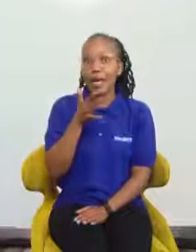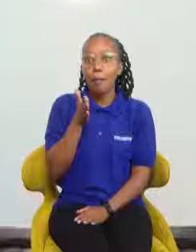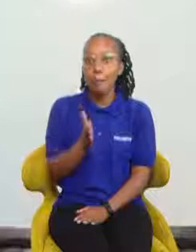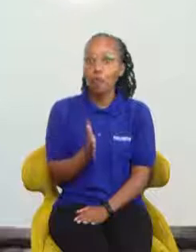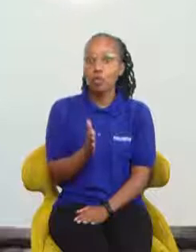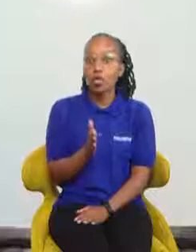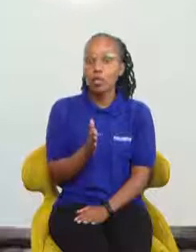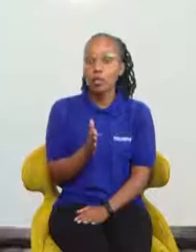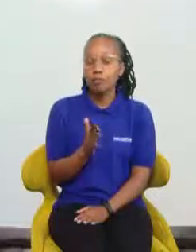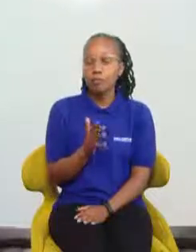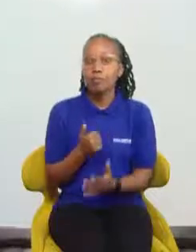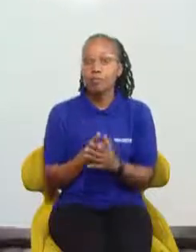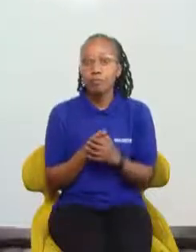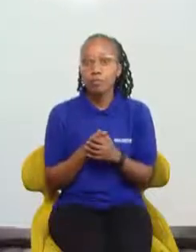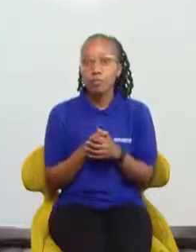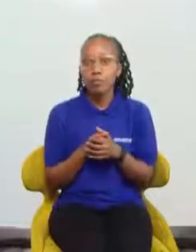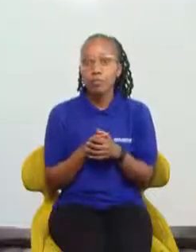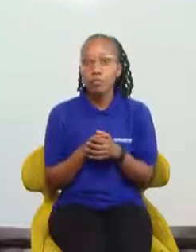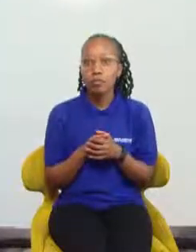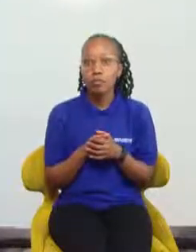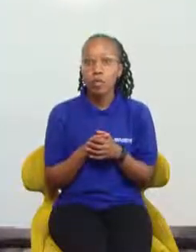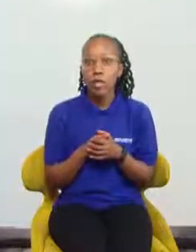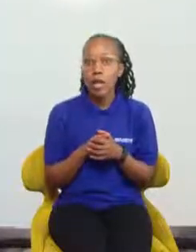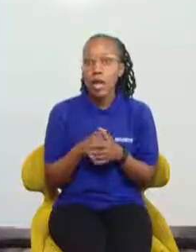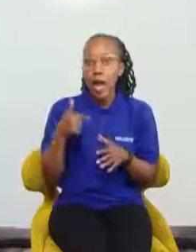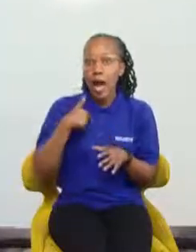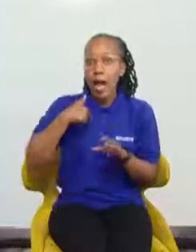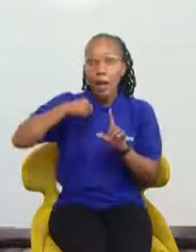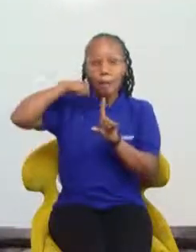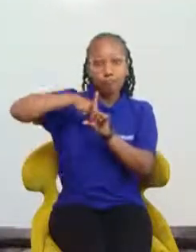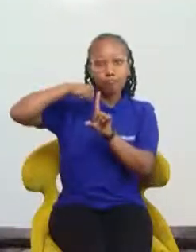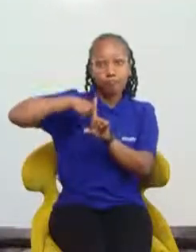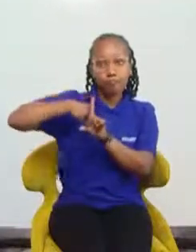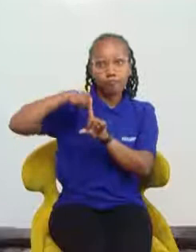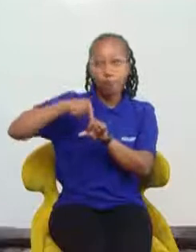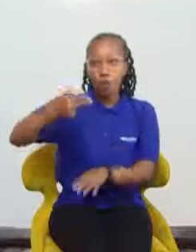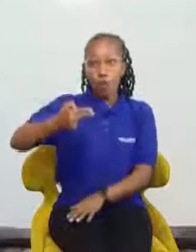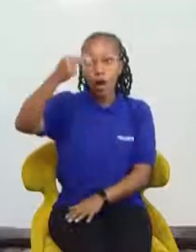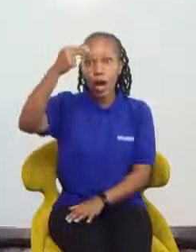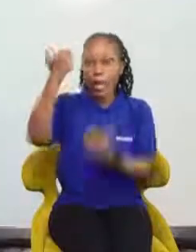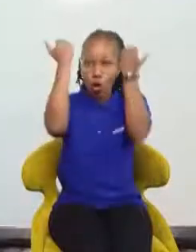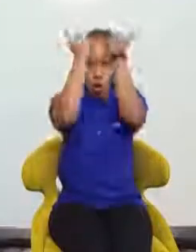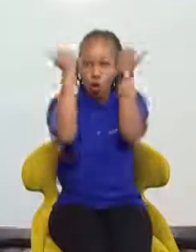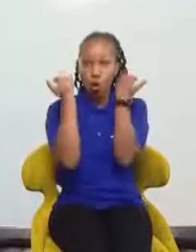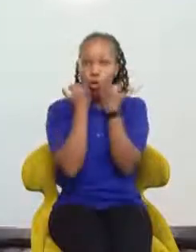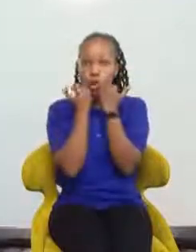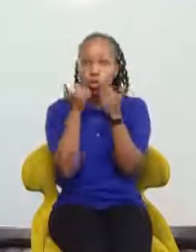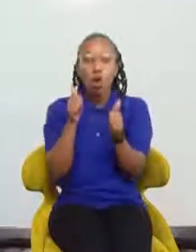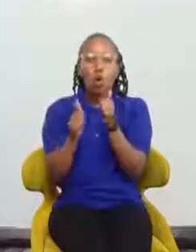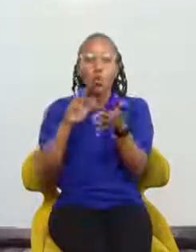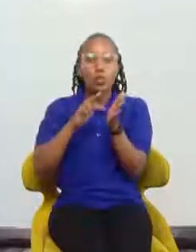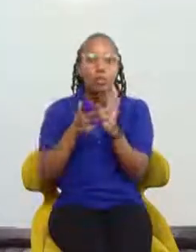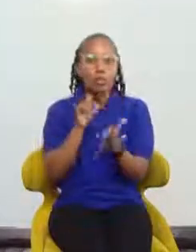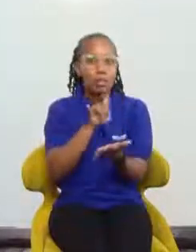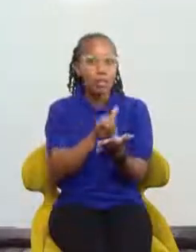in other terms blind, I am an advocate of the High Court, which means that I